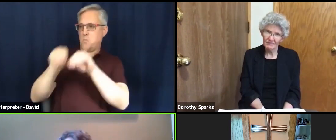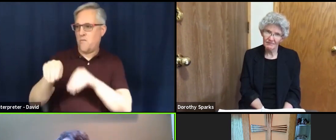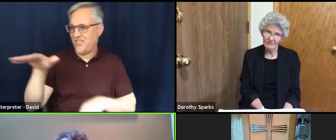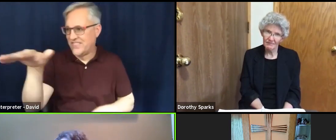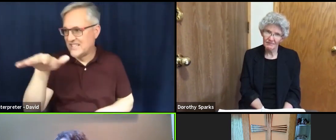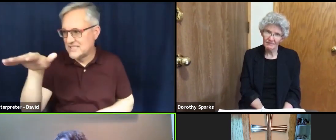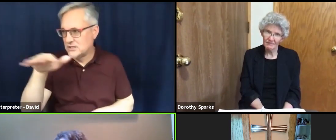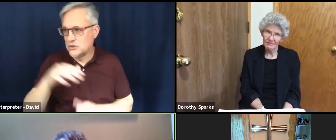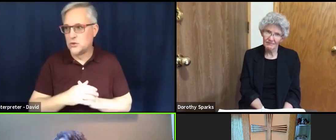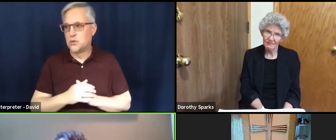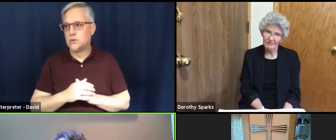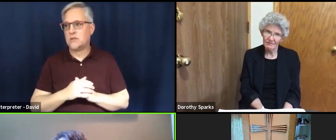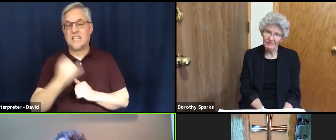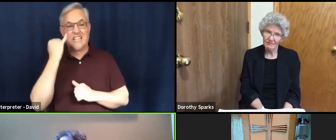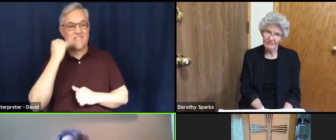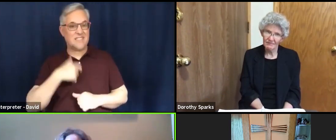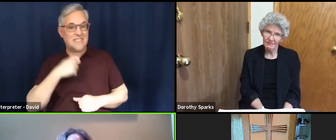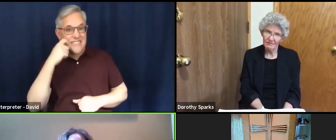systems,